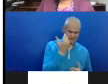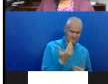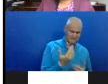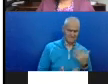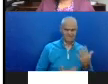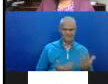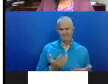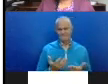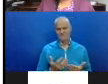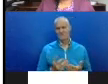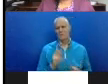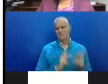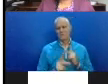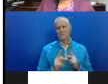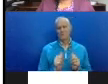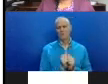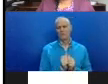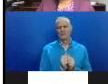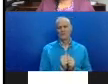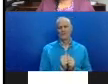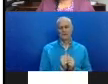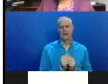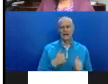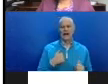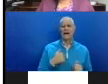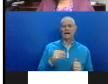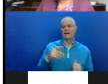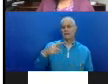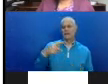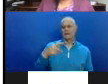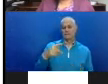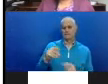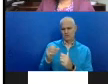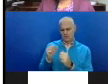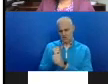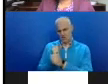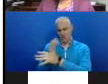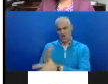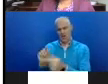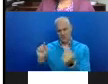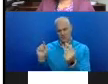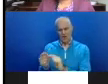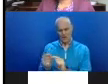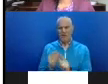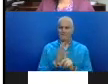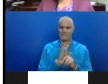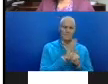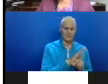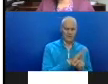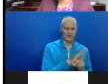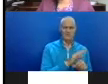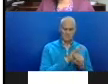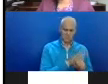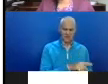or people experience around, perpetrating abuse, so there's usually pressure to come in.